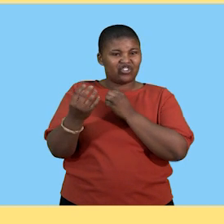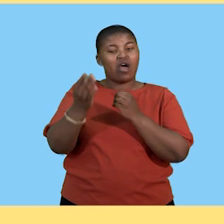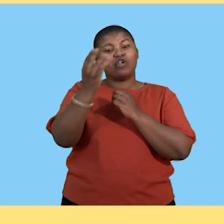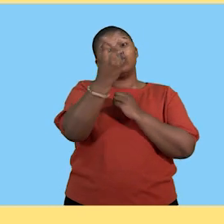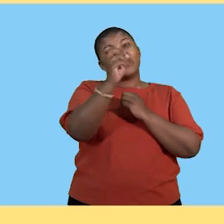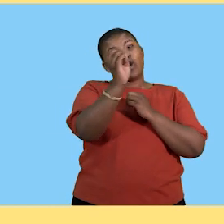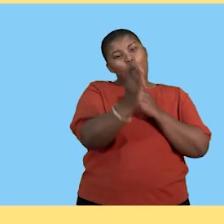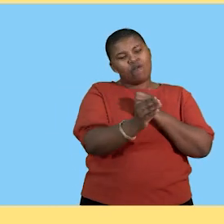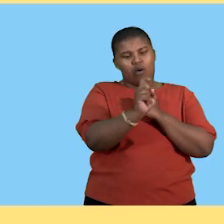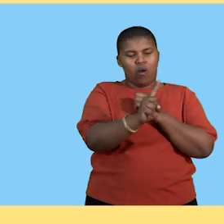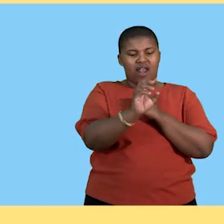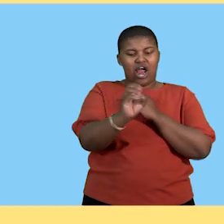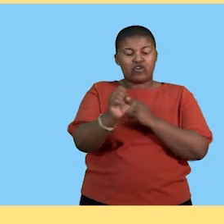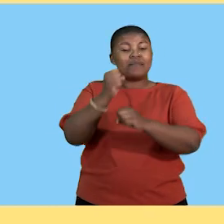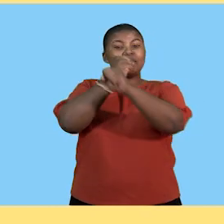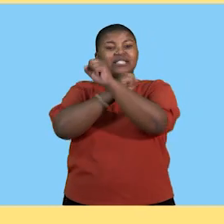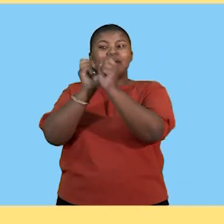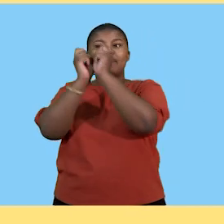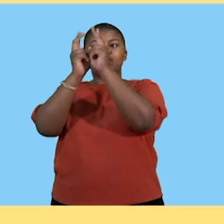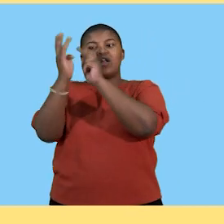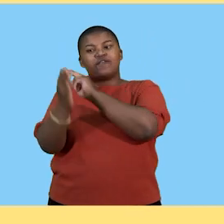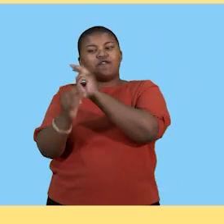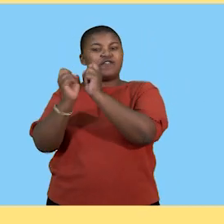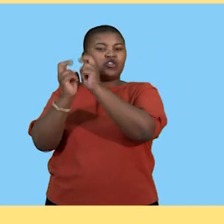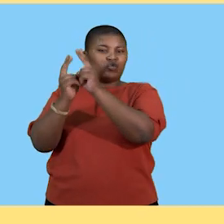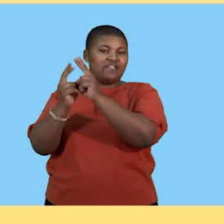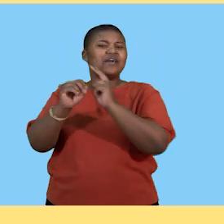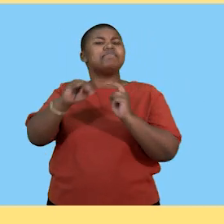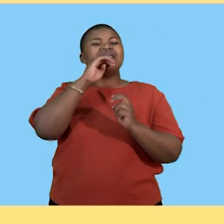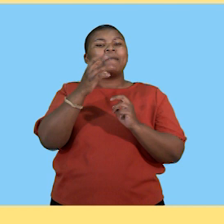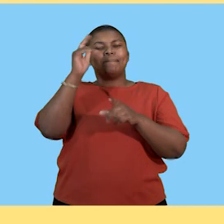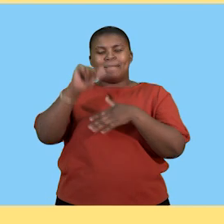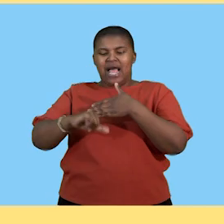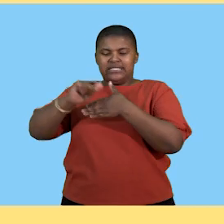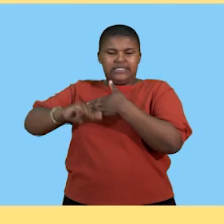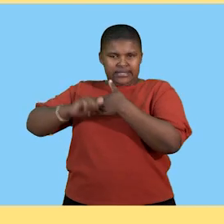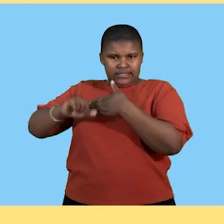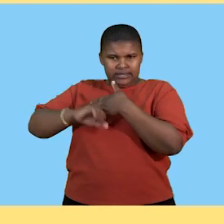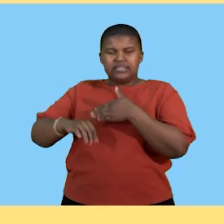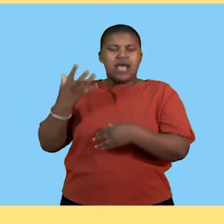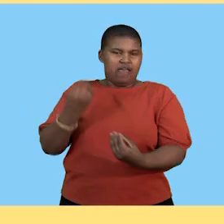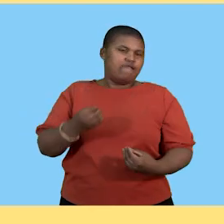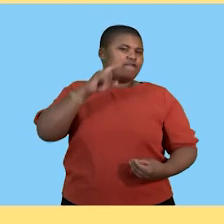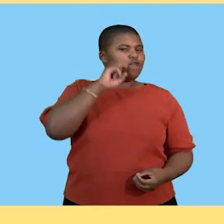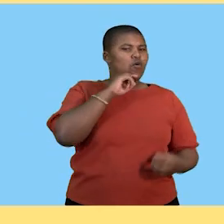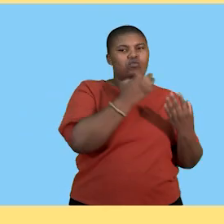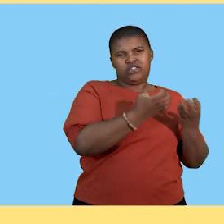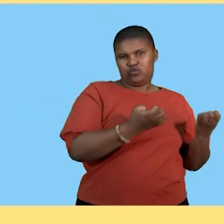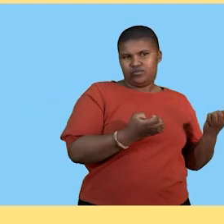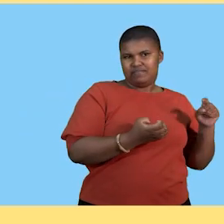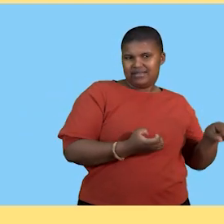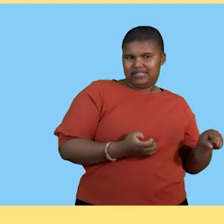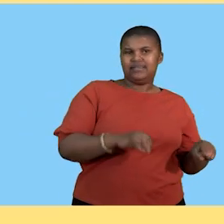say multiply that by 12 over 12. That is the number of months that we had the asset